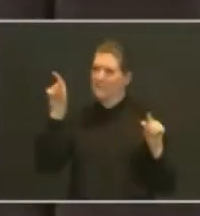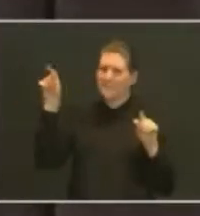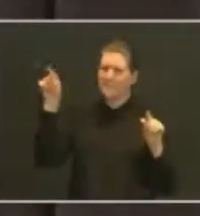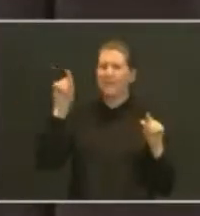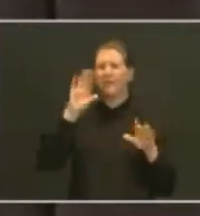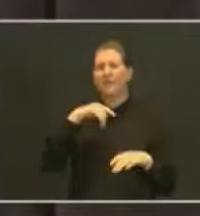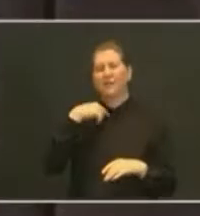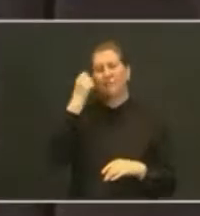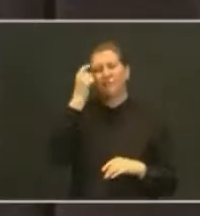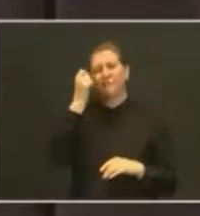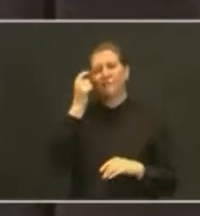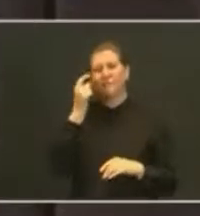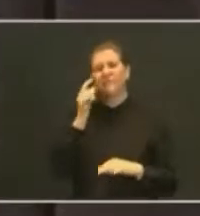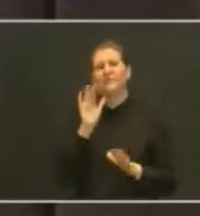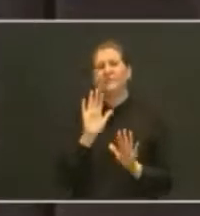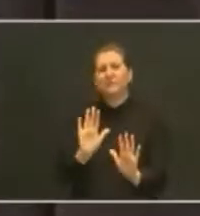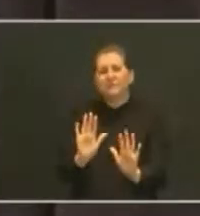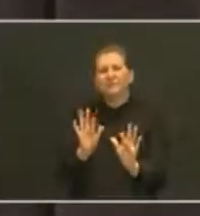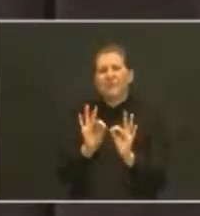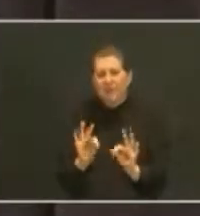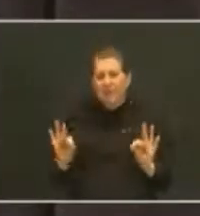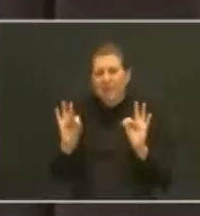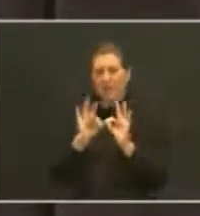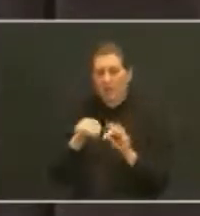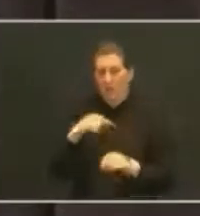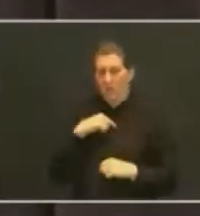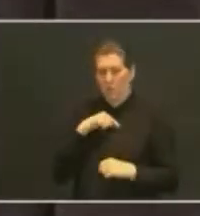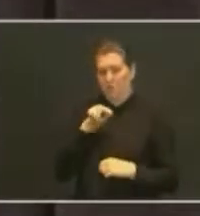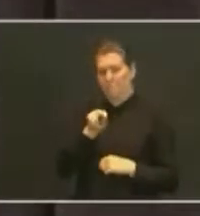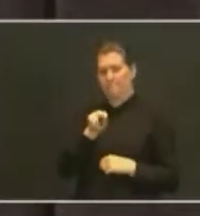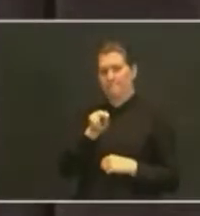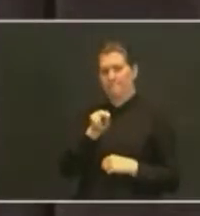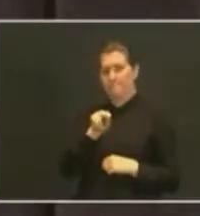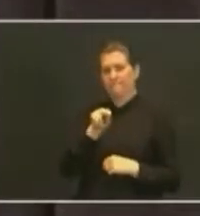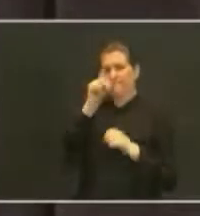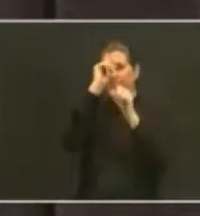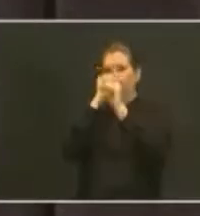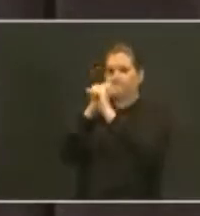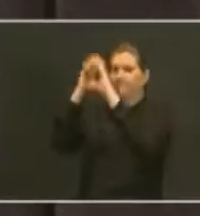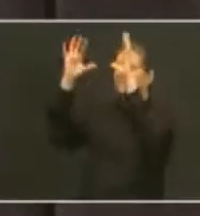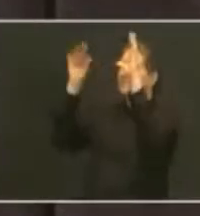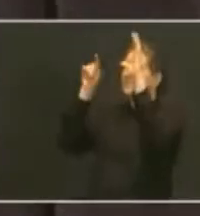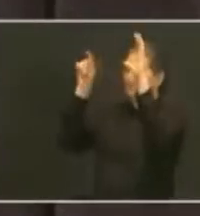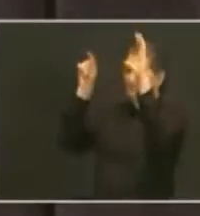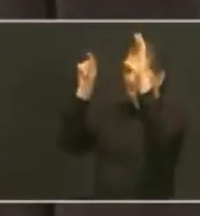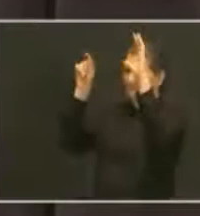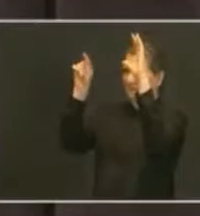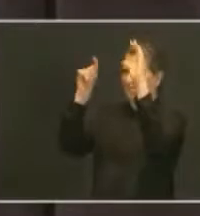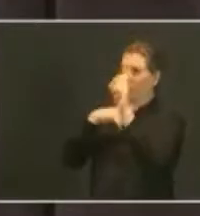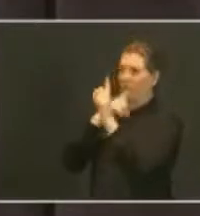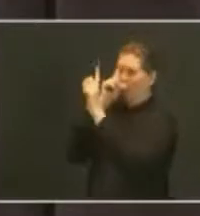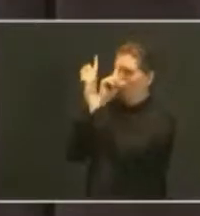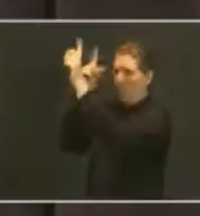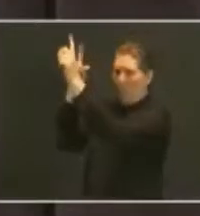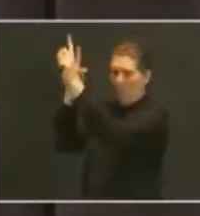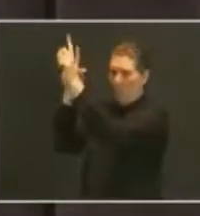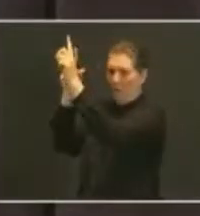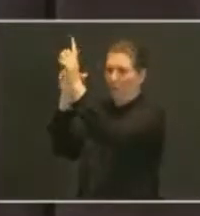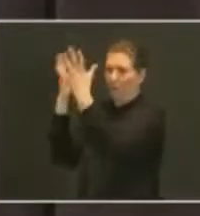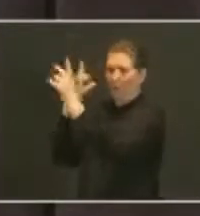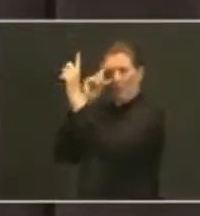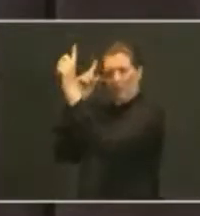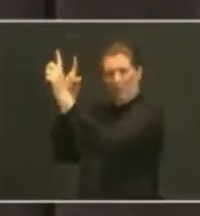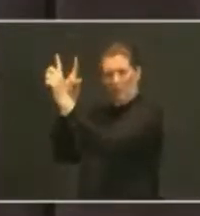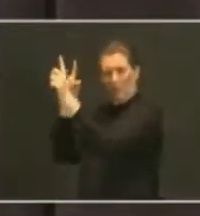we all center ourselves around understanding the data and understanding why, for